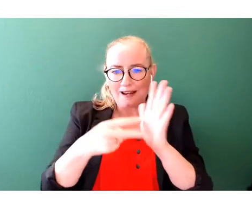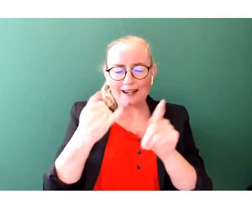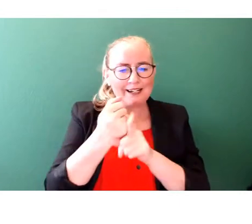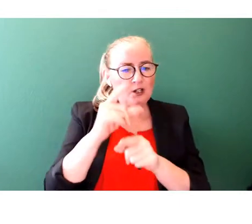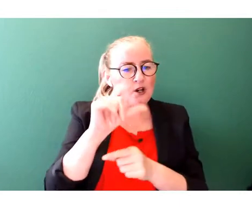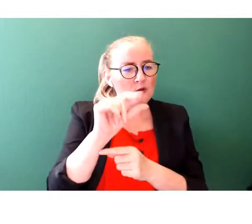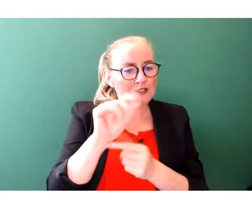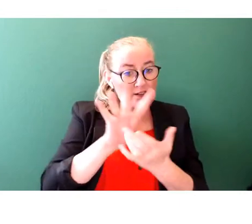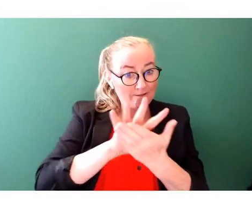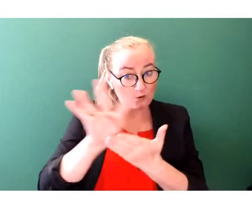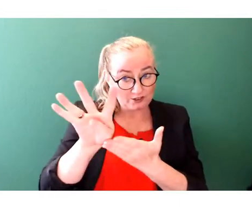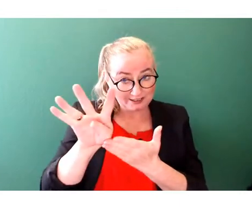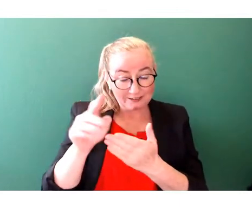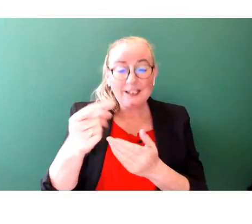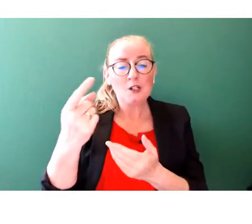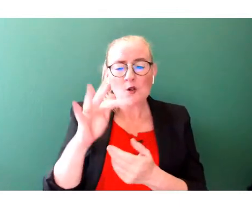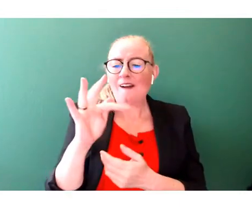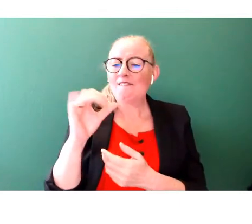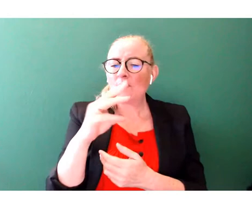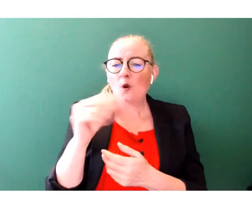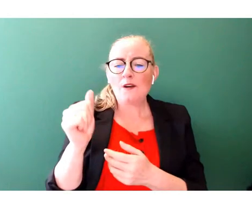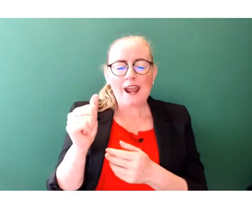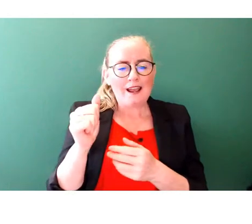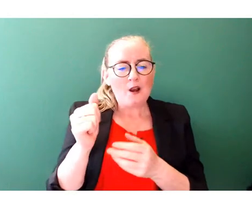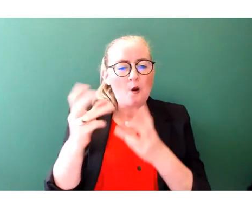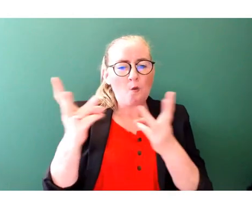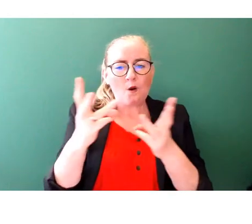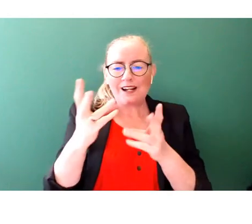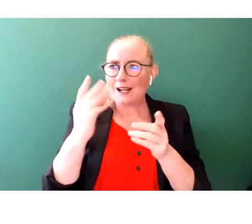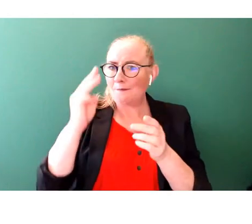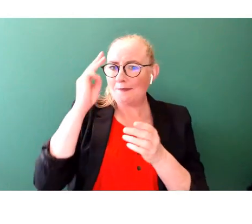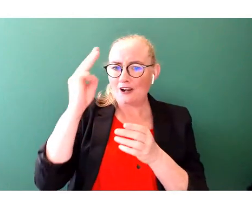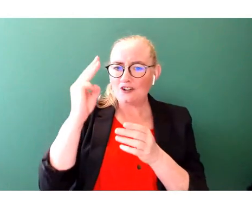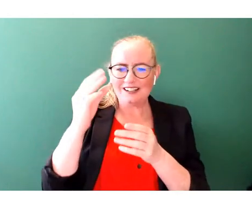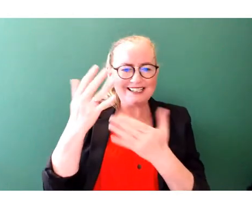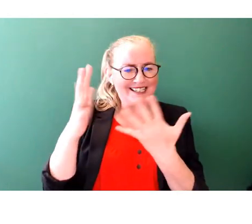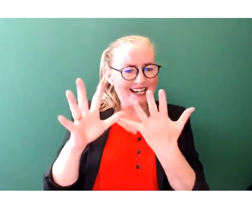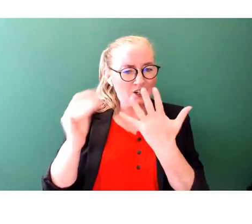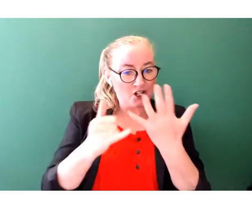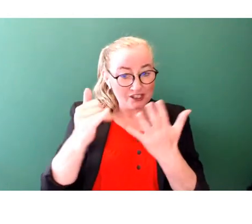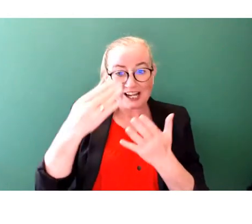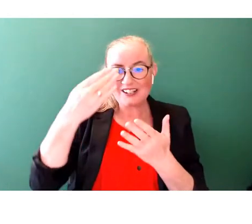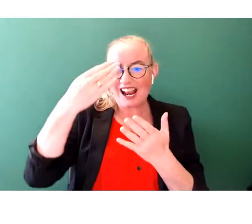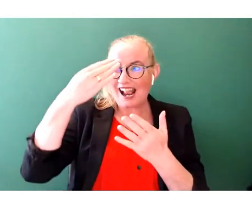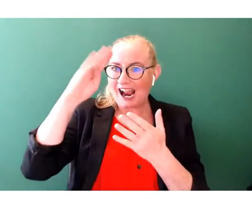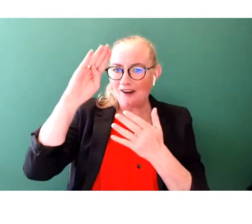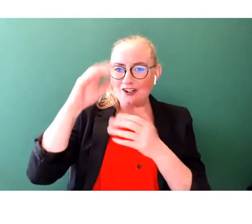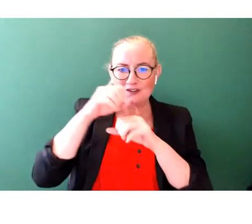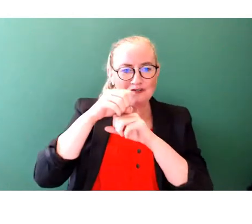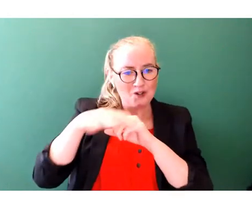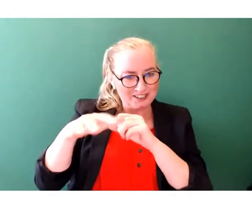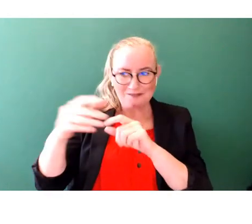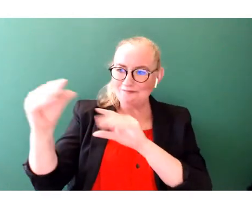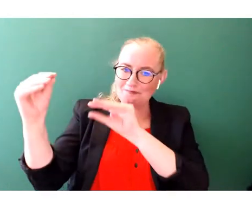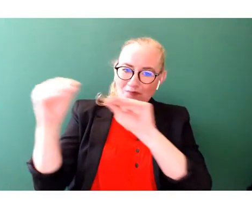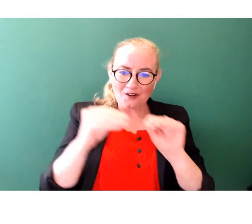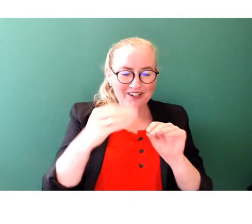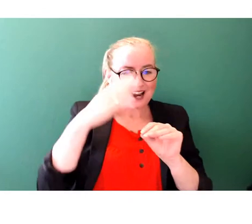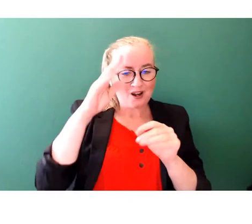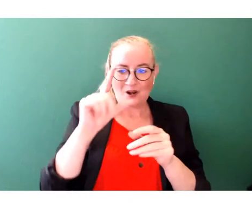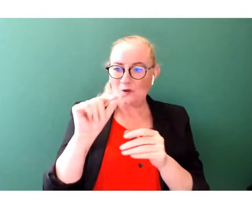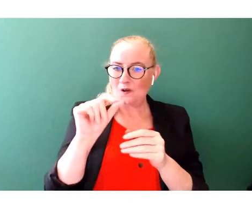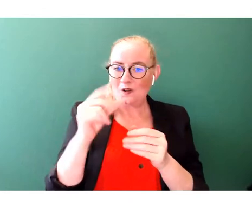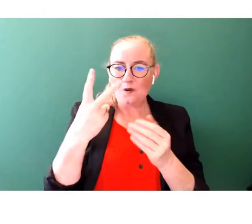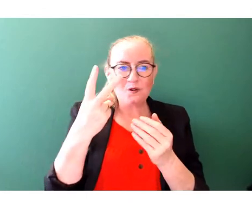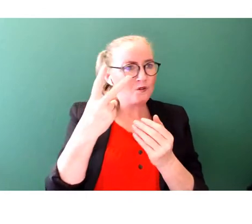Now, Fiona worked as a manager in Germany for 10 years, and she followed her Irish roots to move to Ireland in